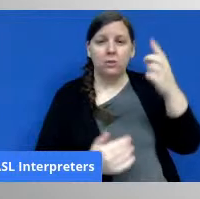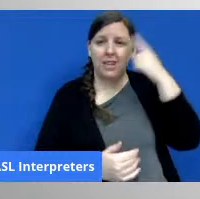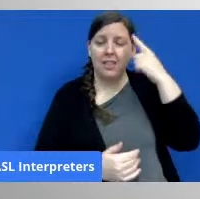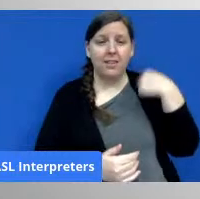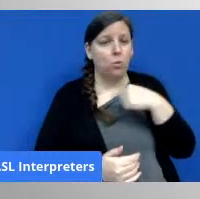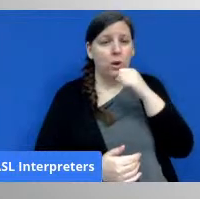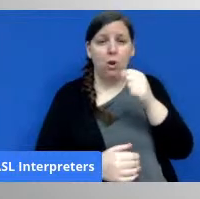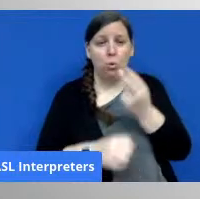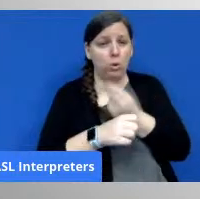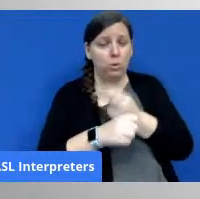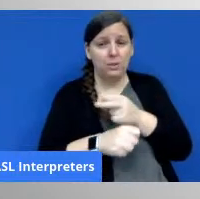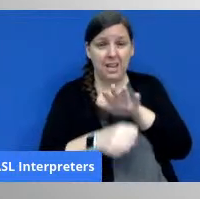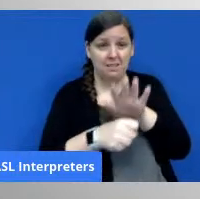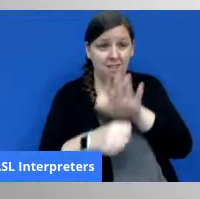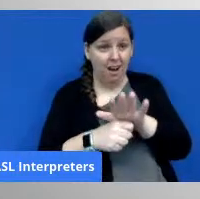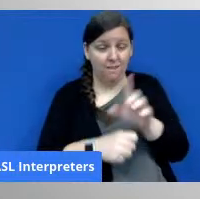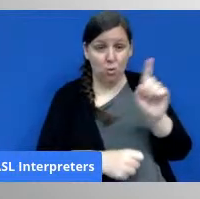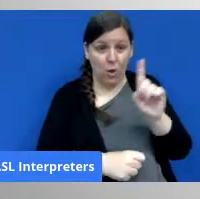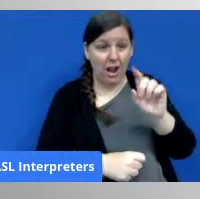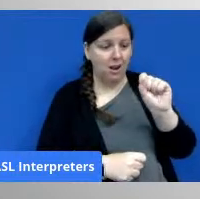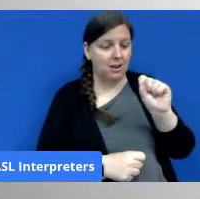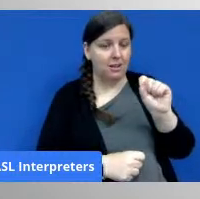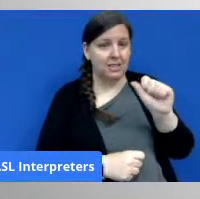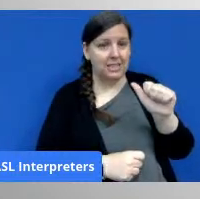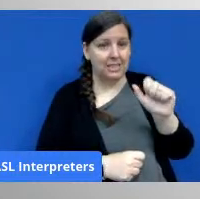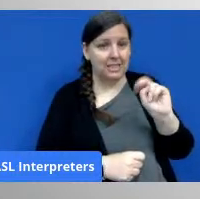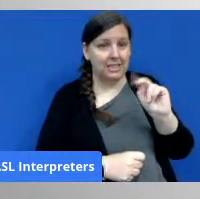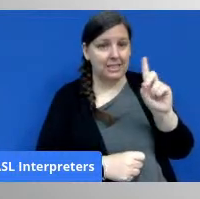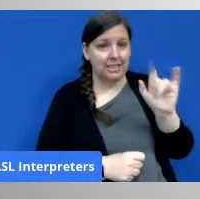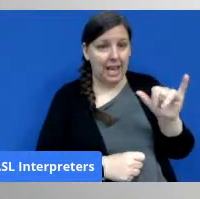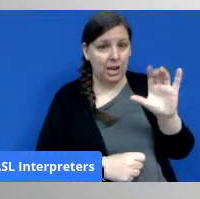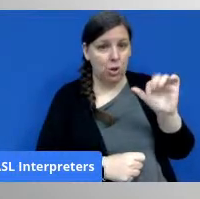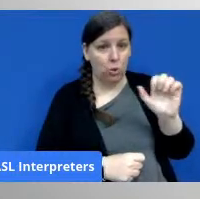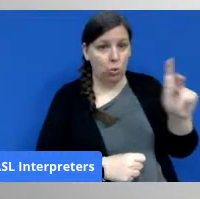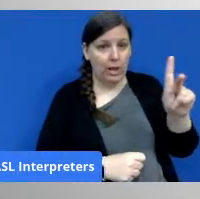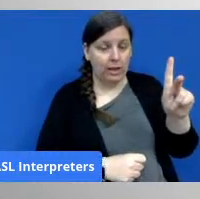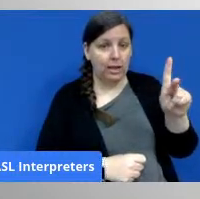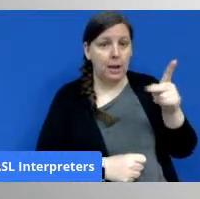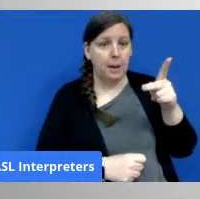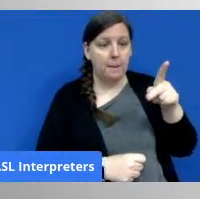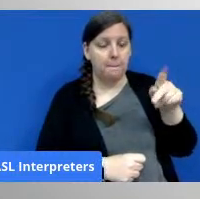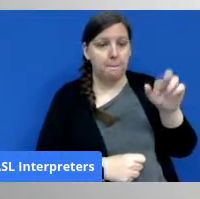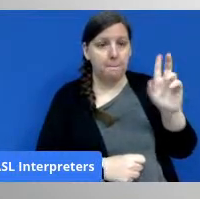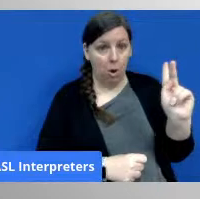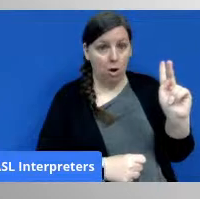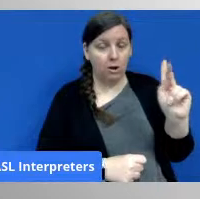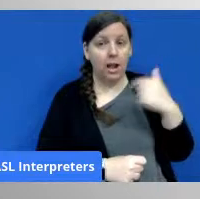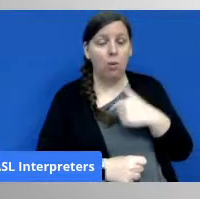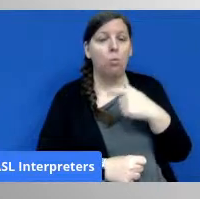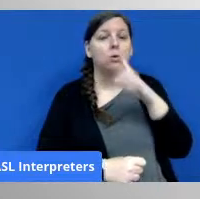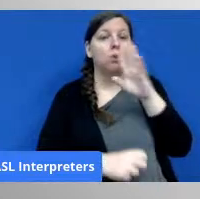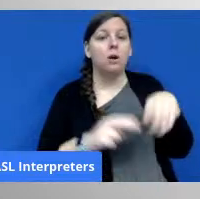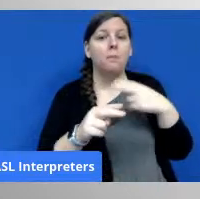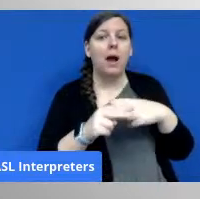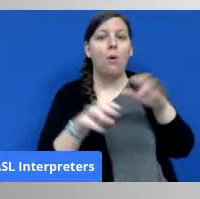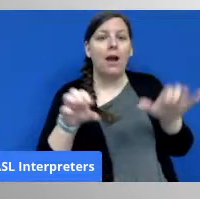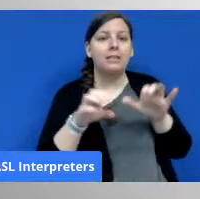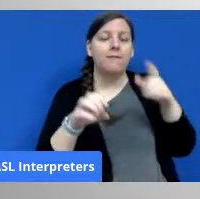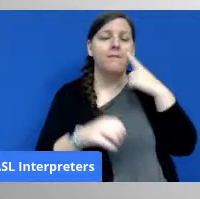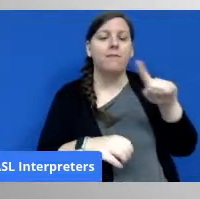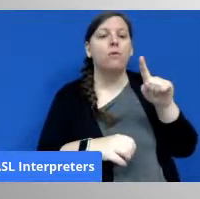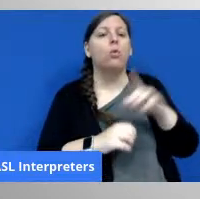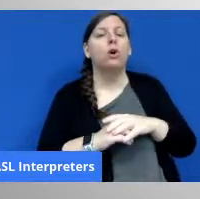underutilized is Sandy Creek Park. And when we're talking about activities, particularly for, tweens